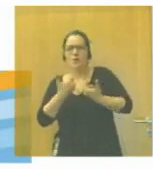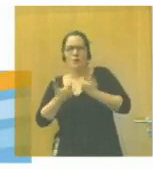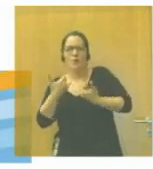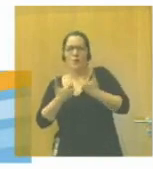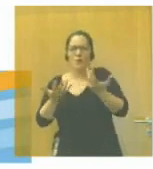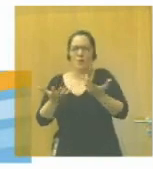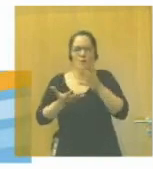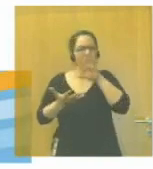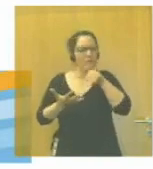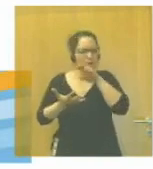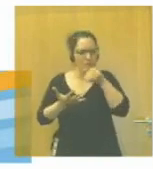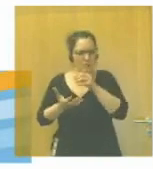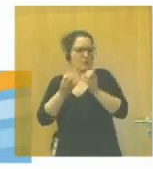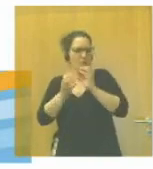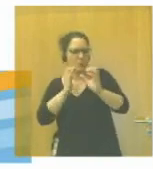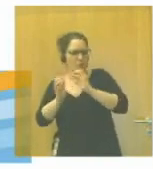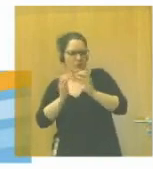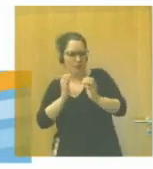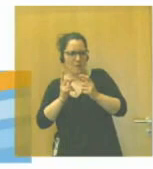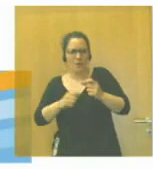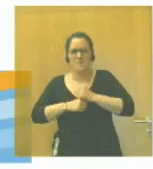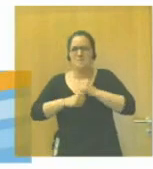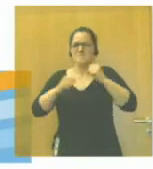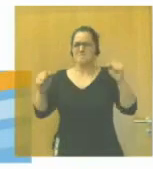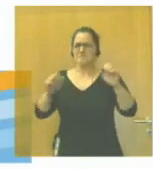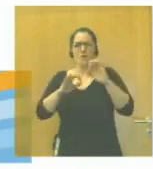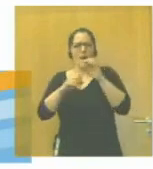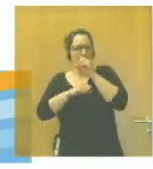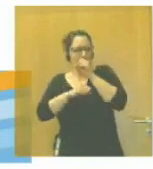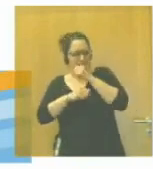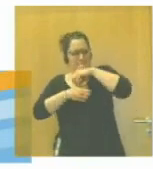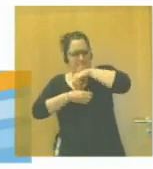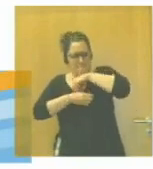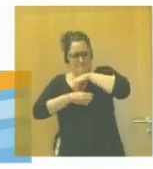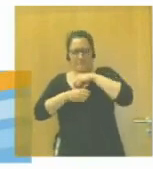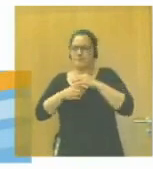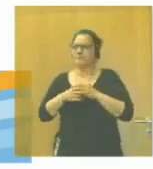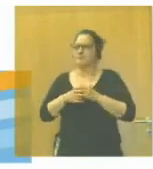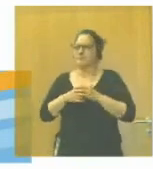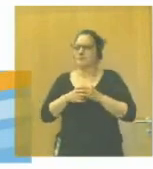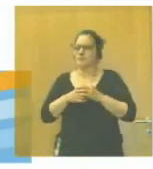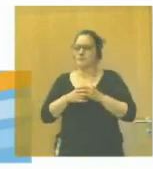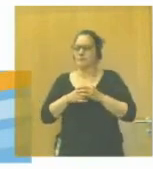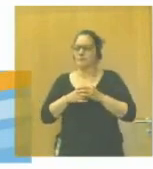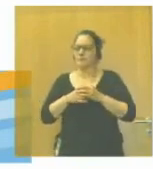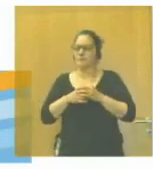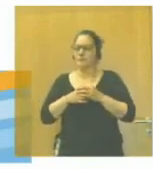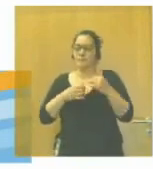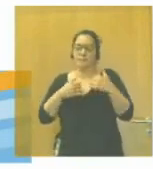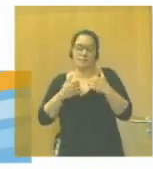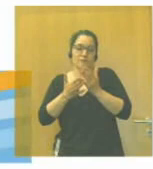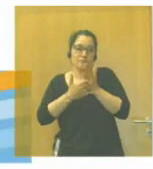not looking to embarrass people. I've heard the word commit suicide a lot today, but that's through my English